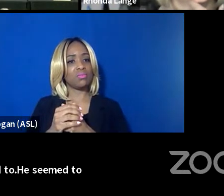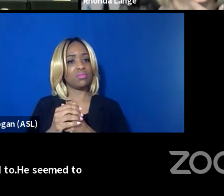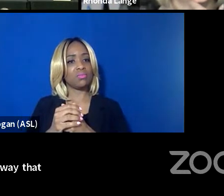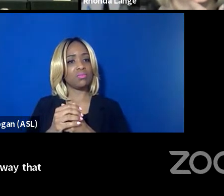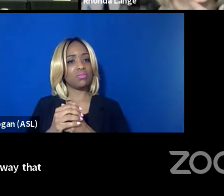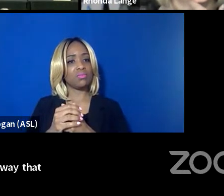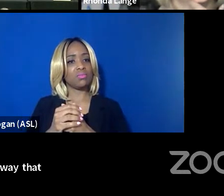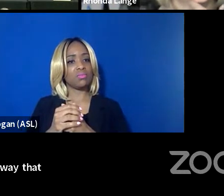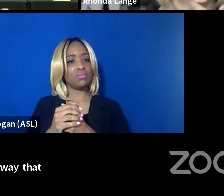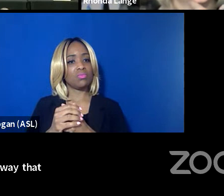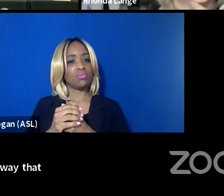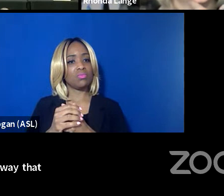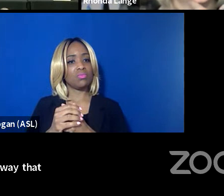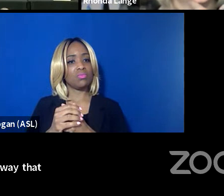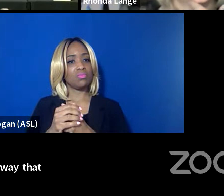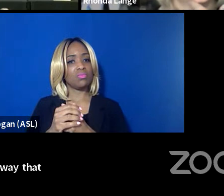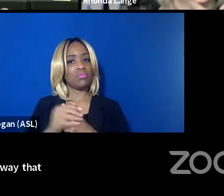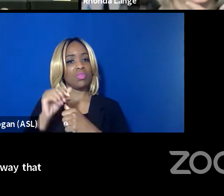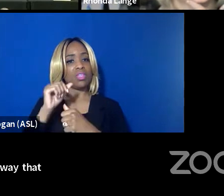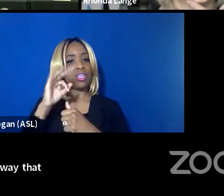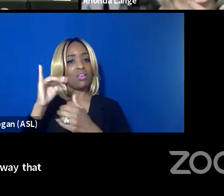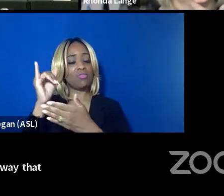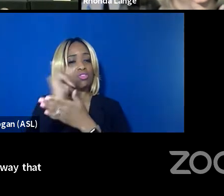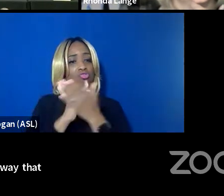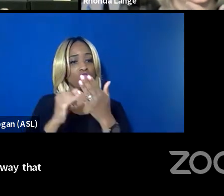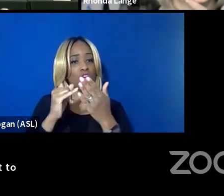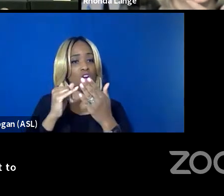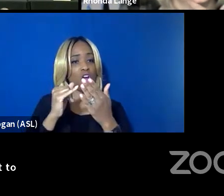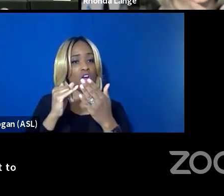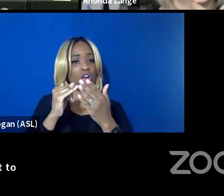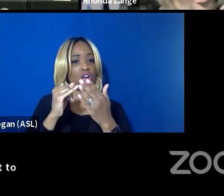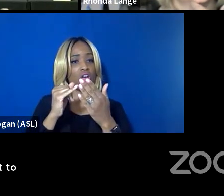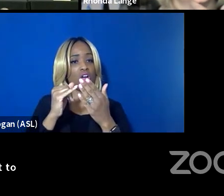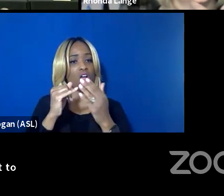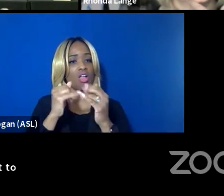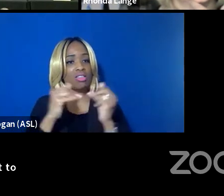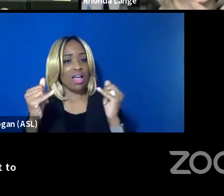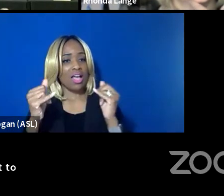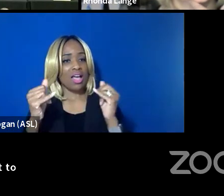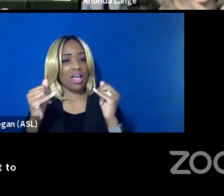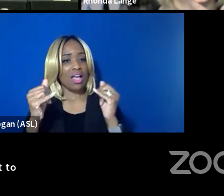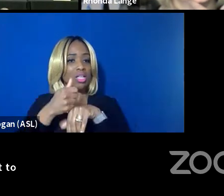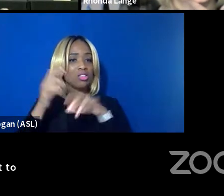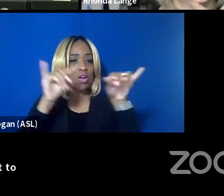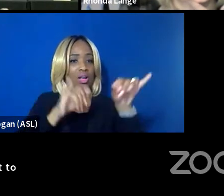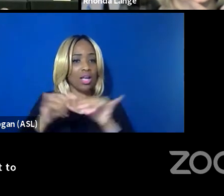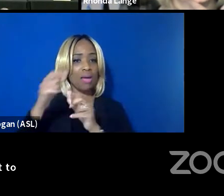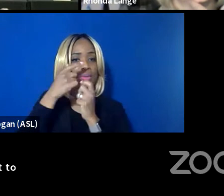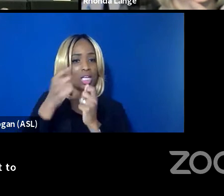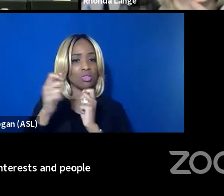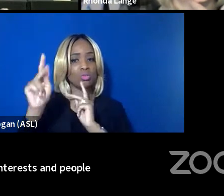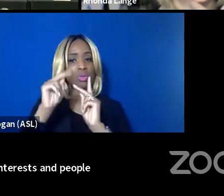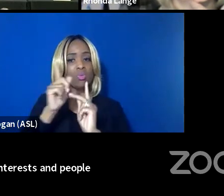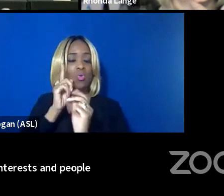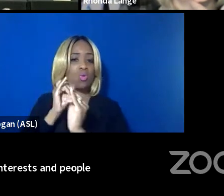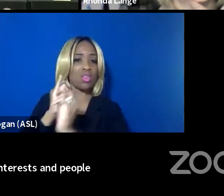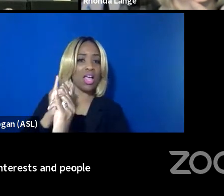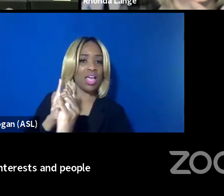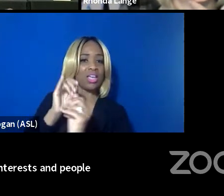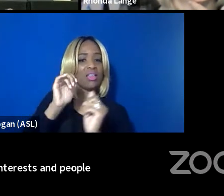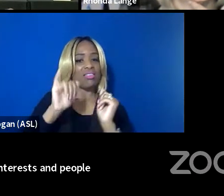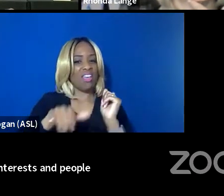to draw lines based on common interests and people who are like you is